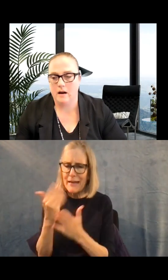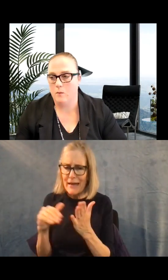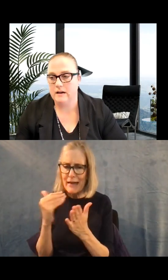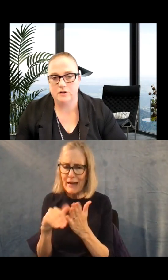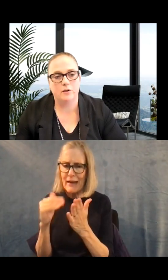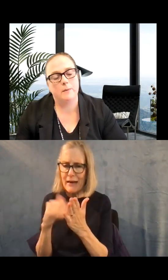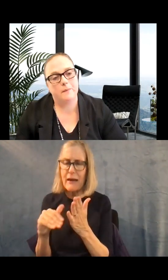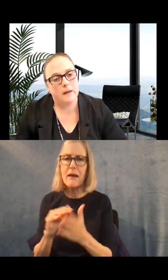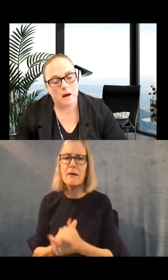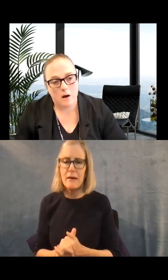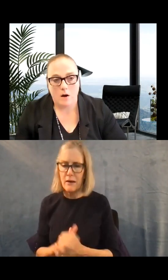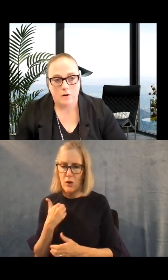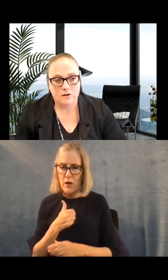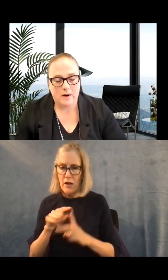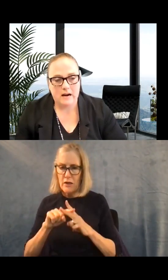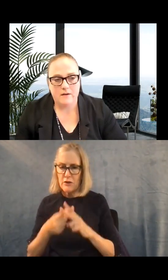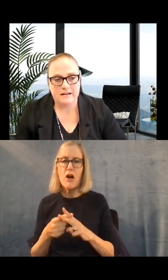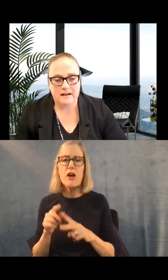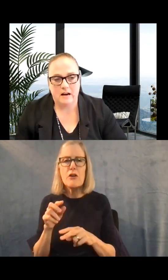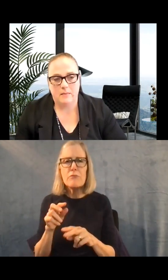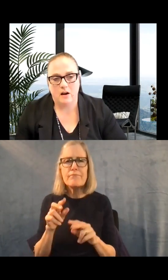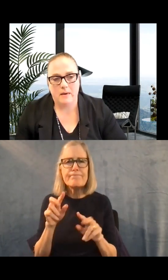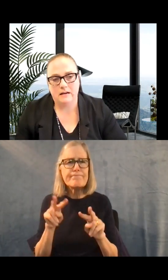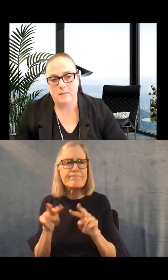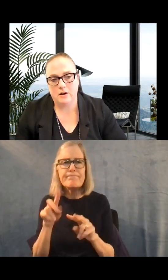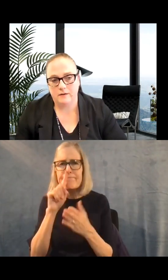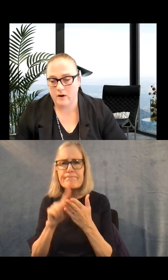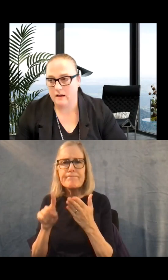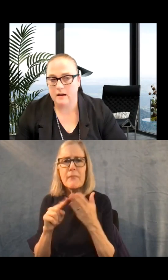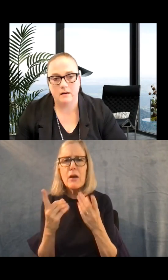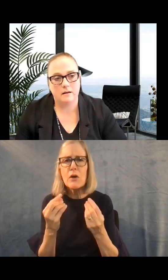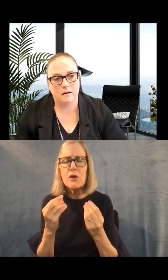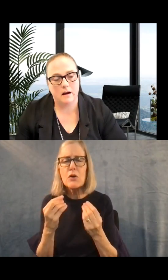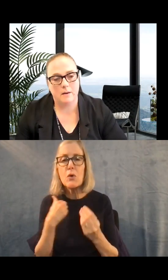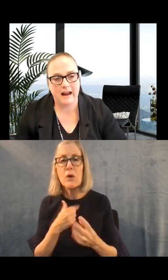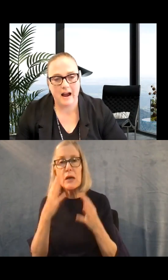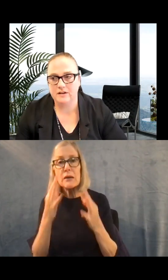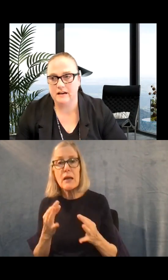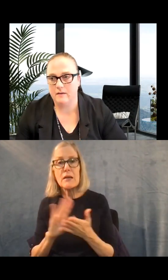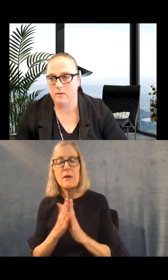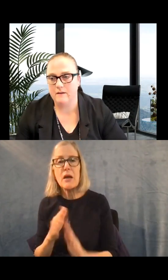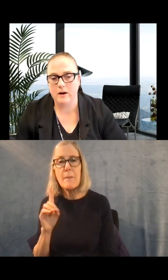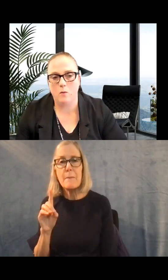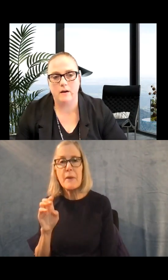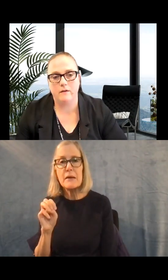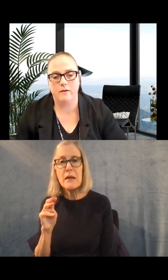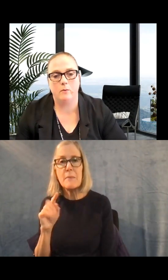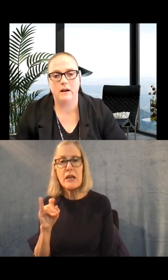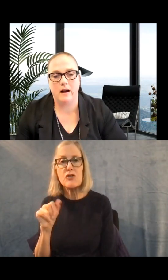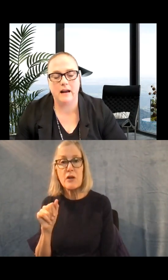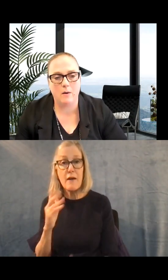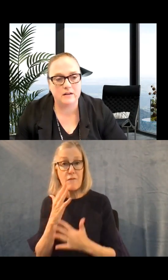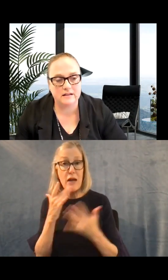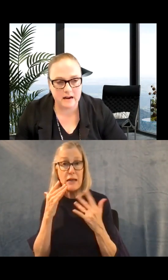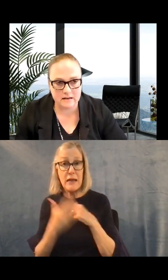at, what can we do? So we investigated becoming a dementia-friendly county, and I believe we are one of